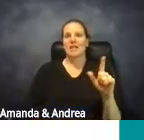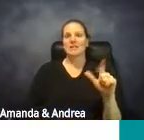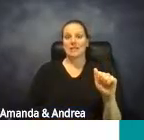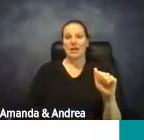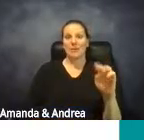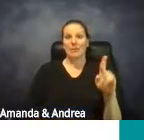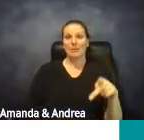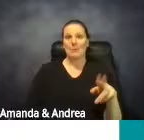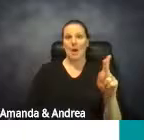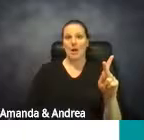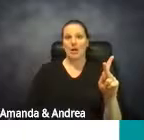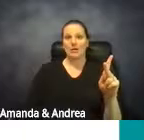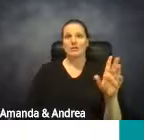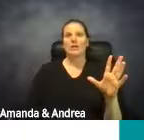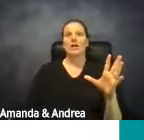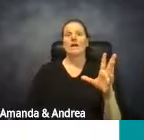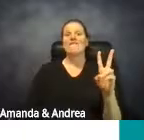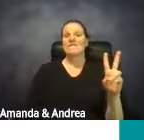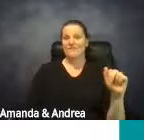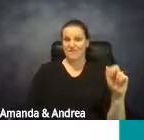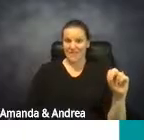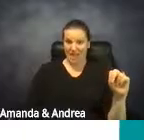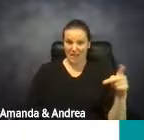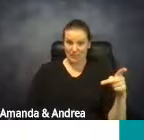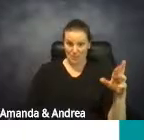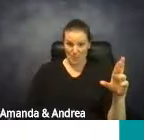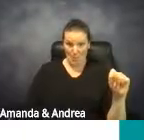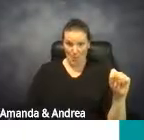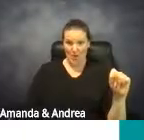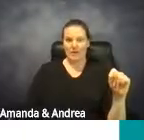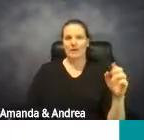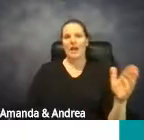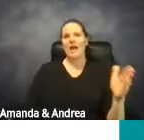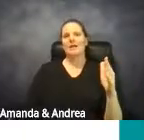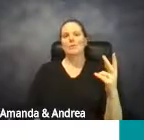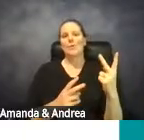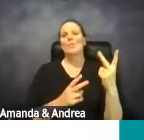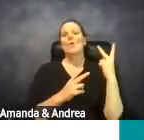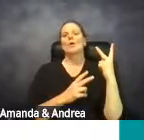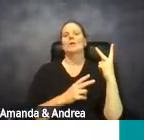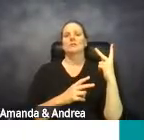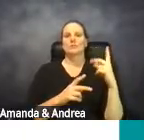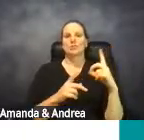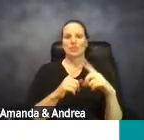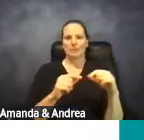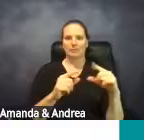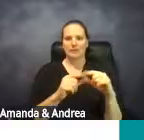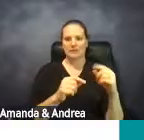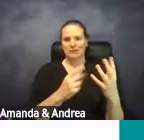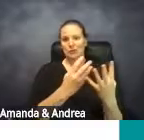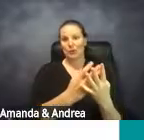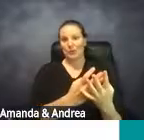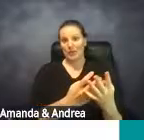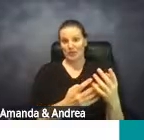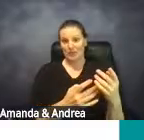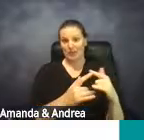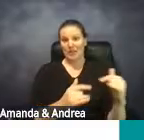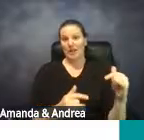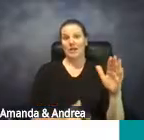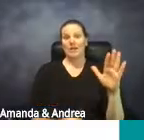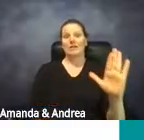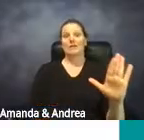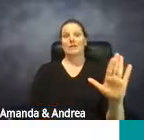as Vanport and the site, the memorial site of the Japanese internment, and saw